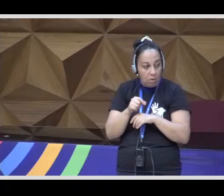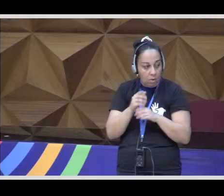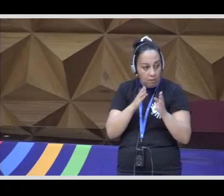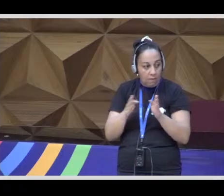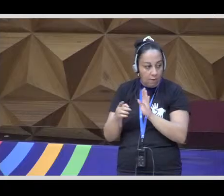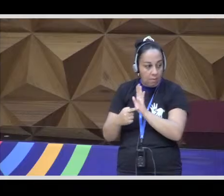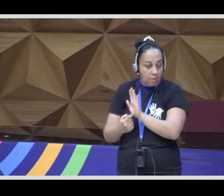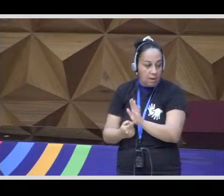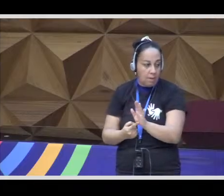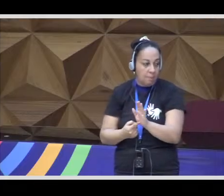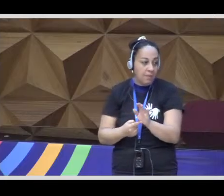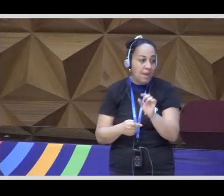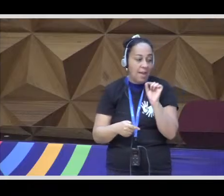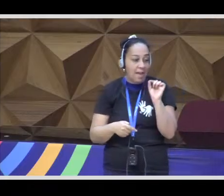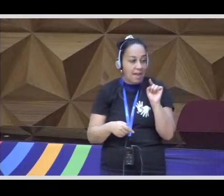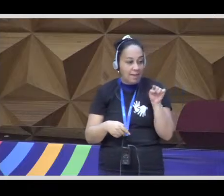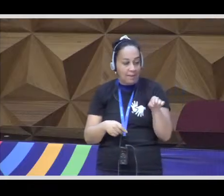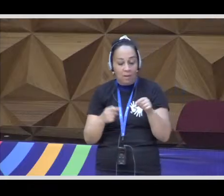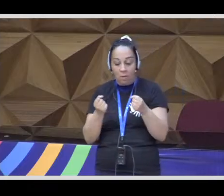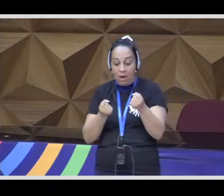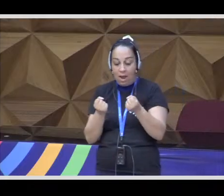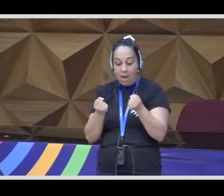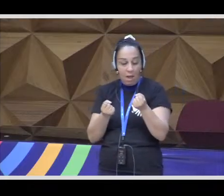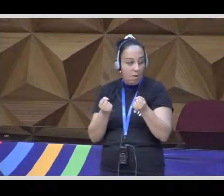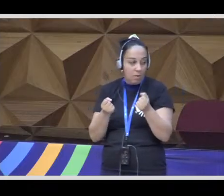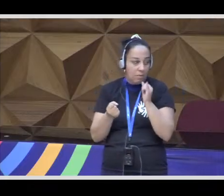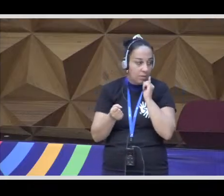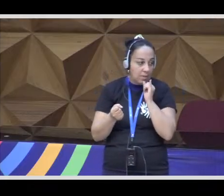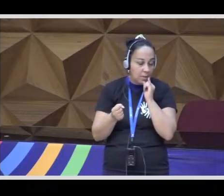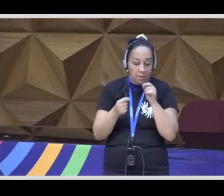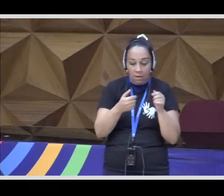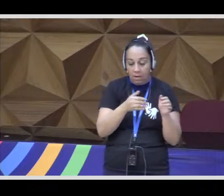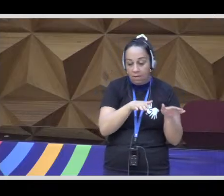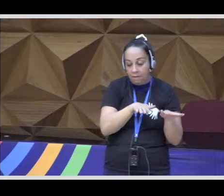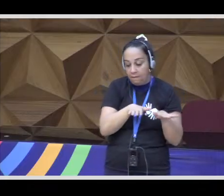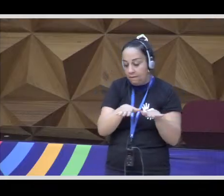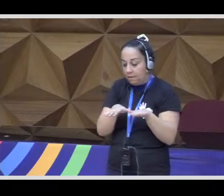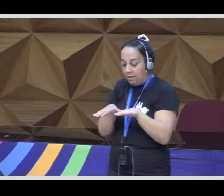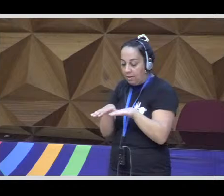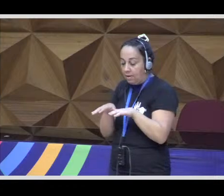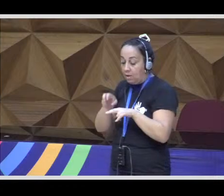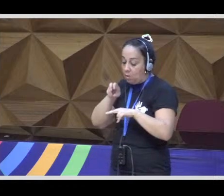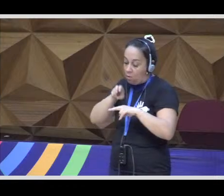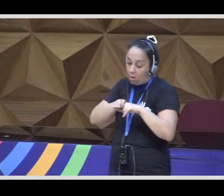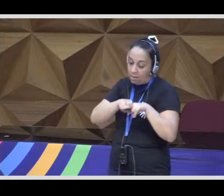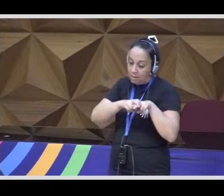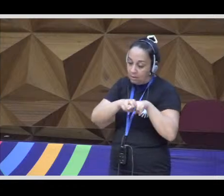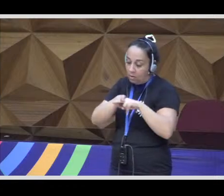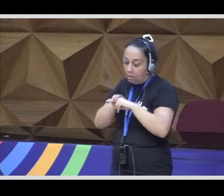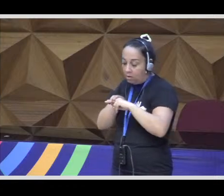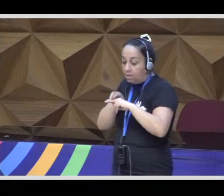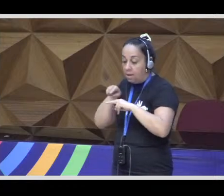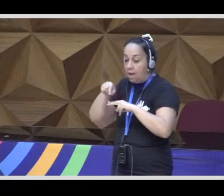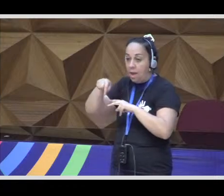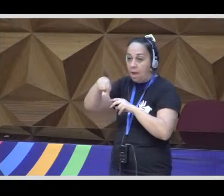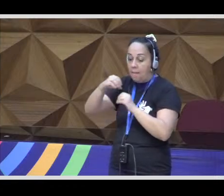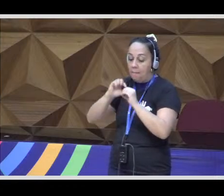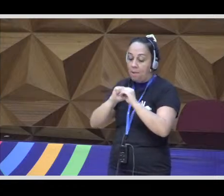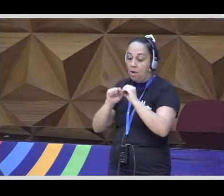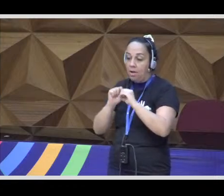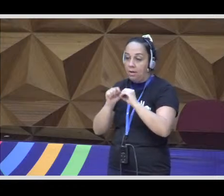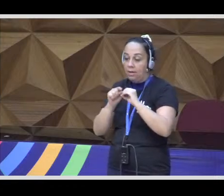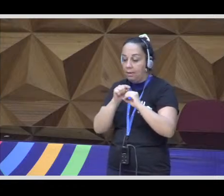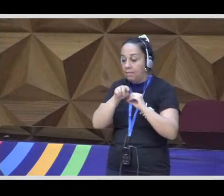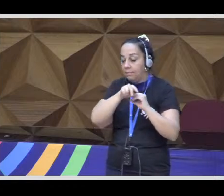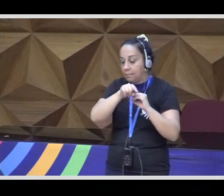So as the car turns or the seat rotates, the swinging balls rotate to give you some matching